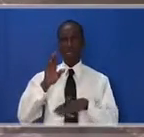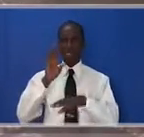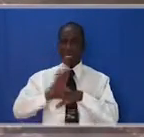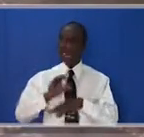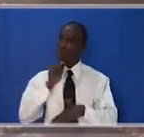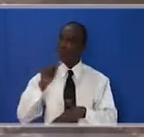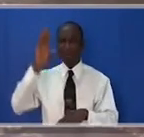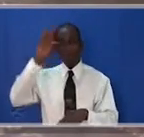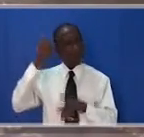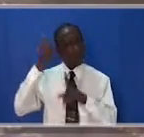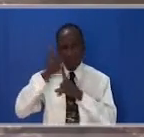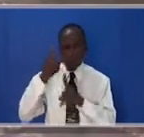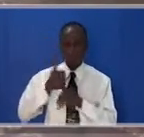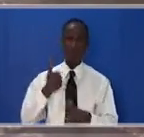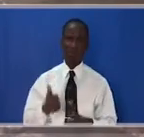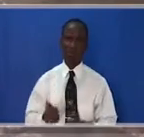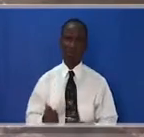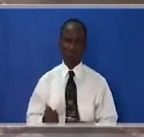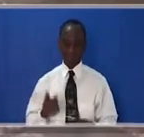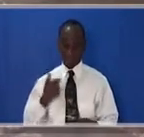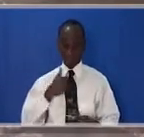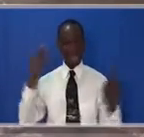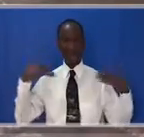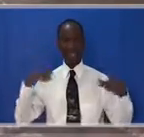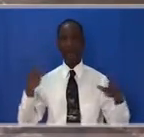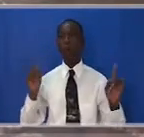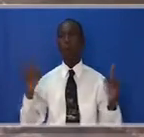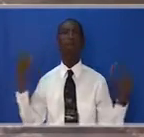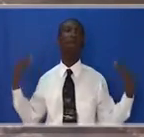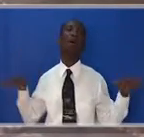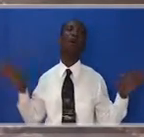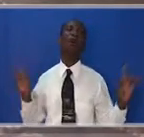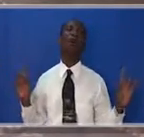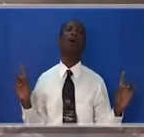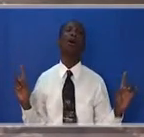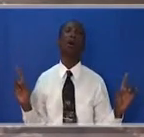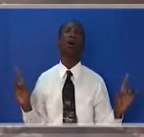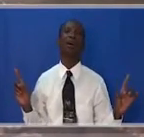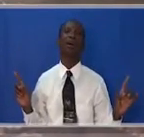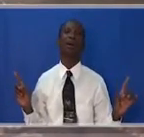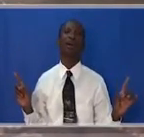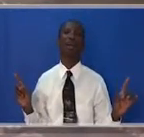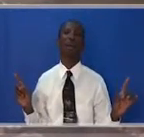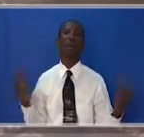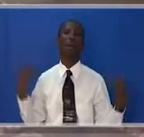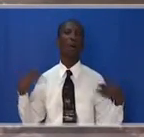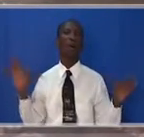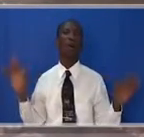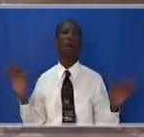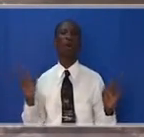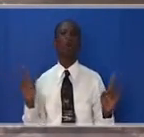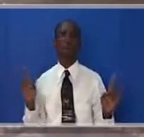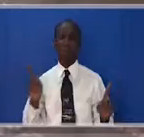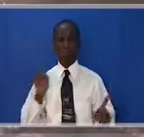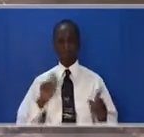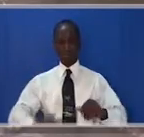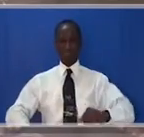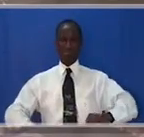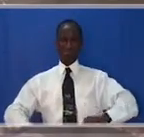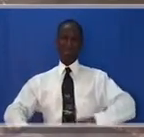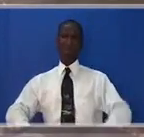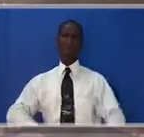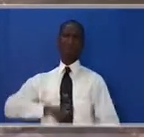nimpa o ni ntaban nso o klemu o petu a hantan ene